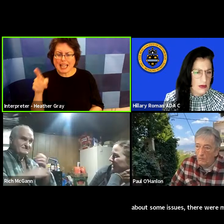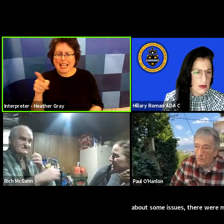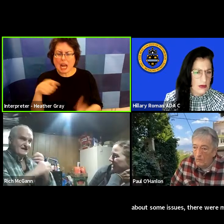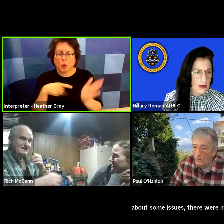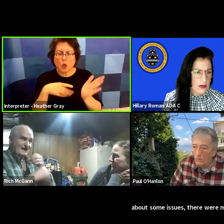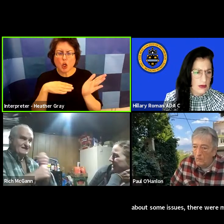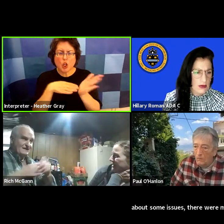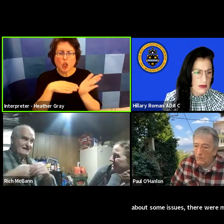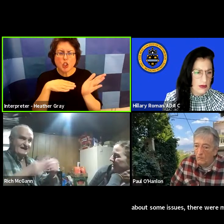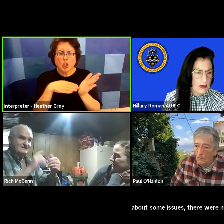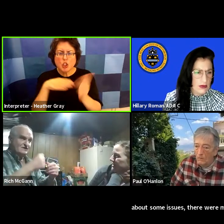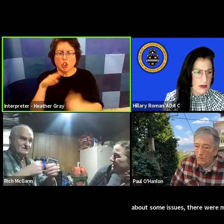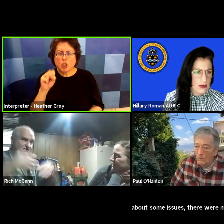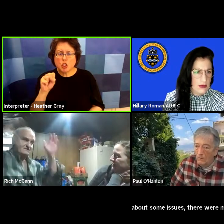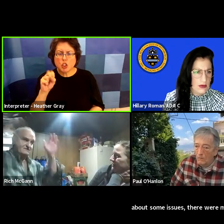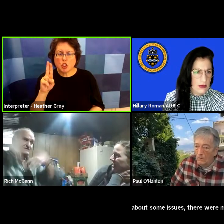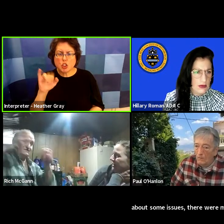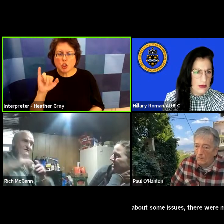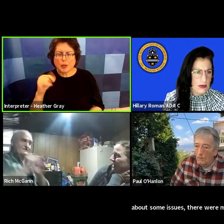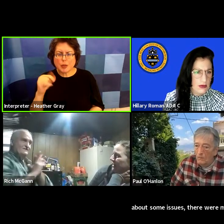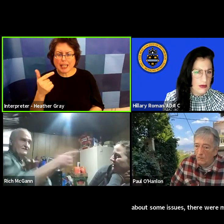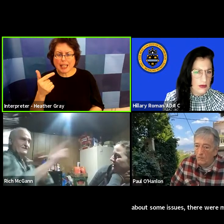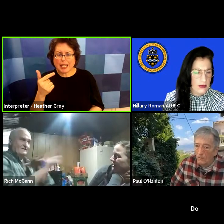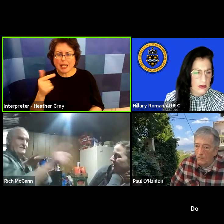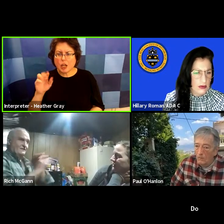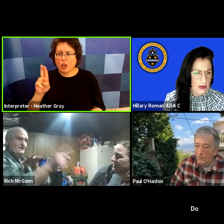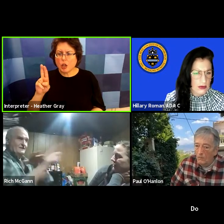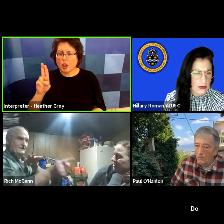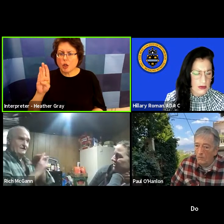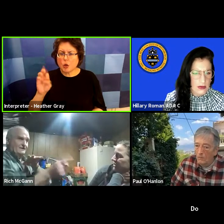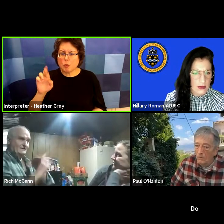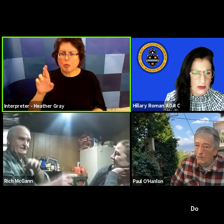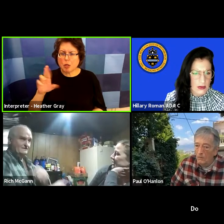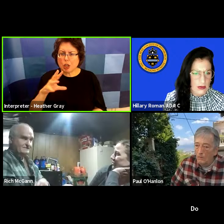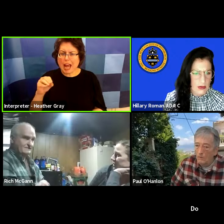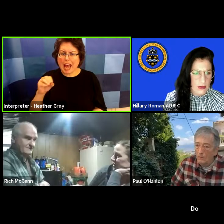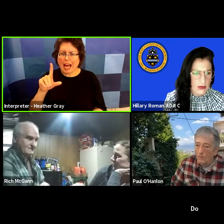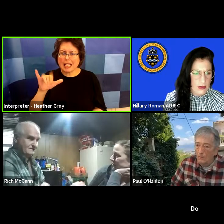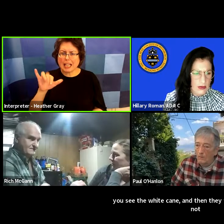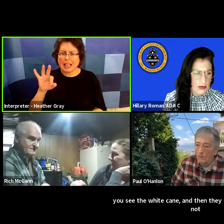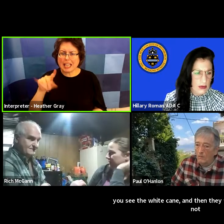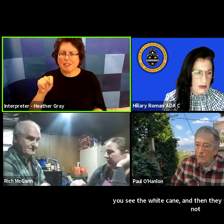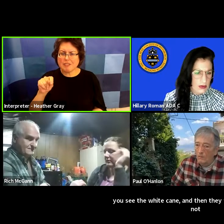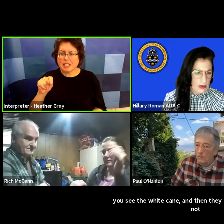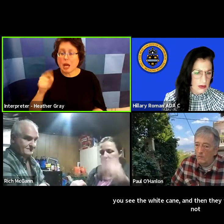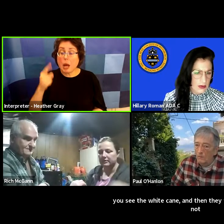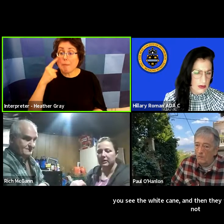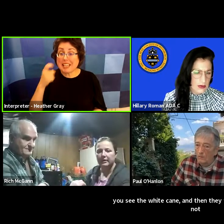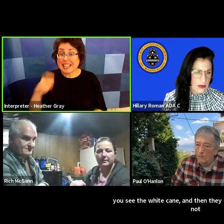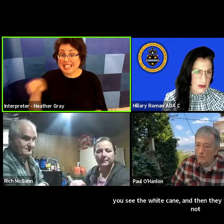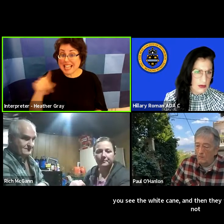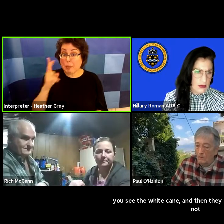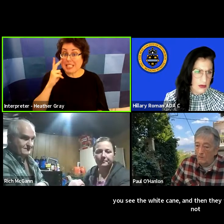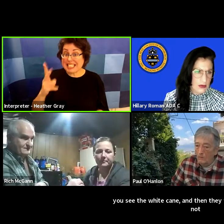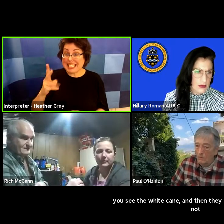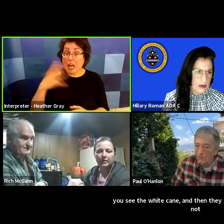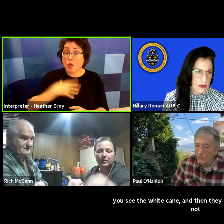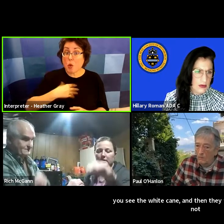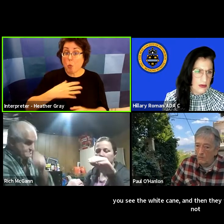Lyft because they would see the white cane and then they would just leave and not pick up the client.